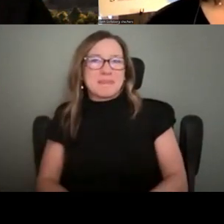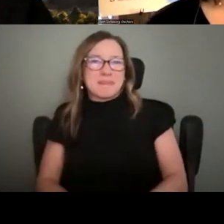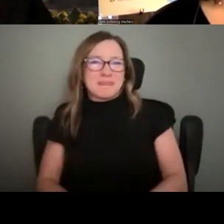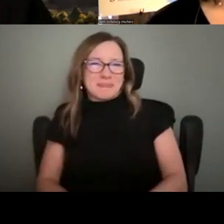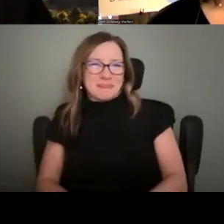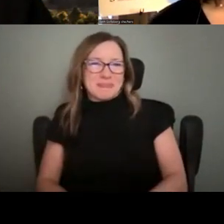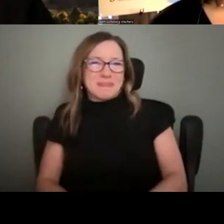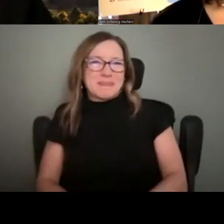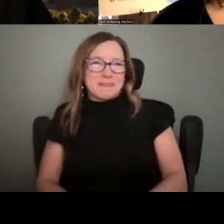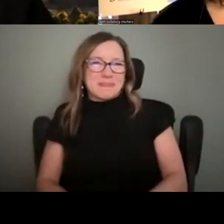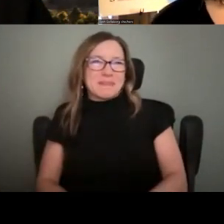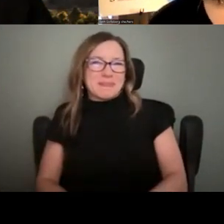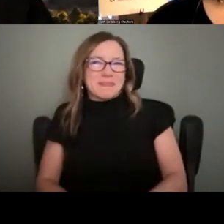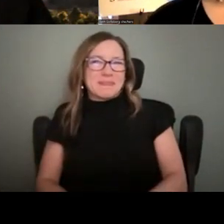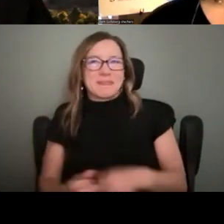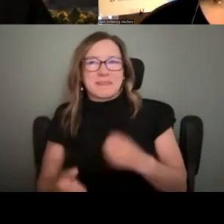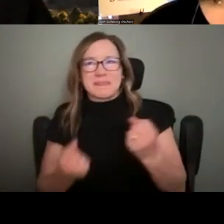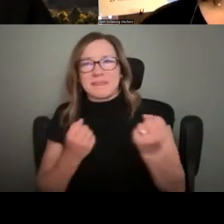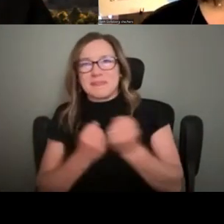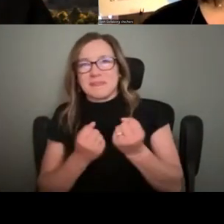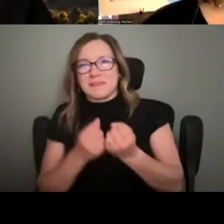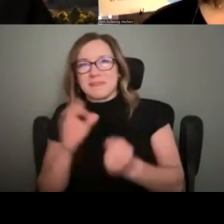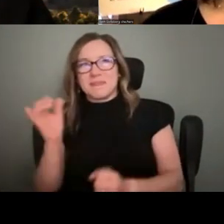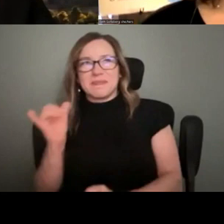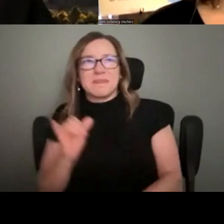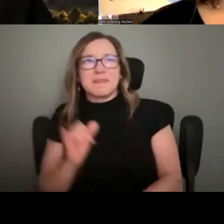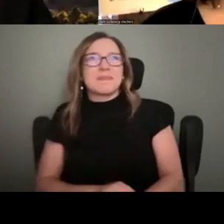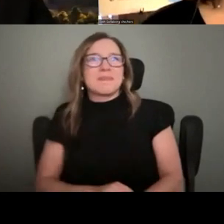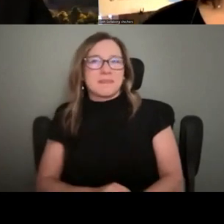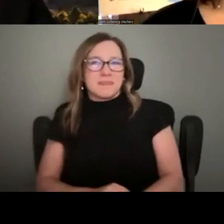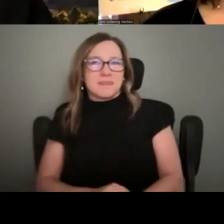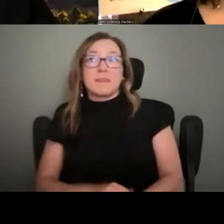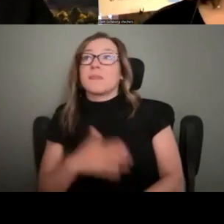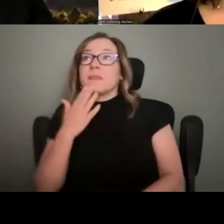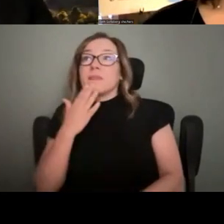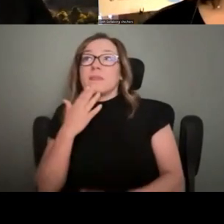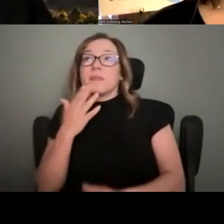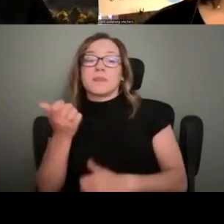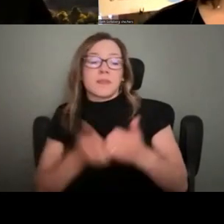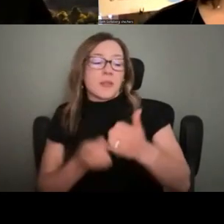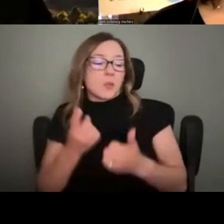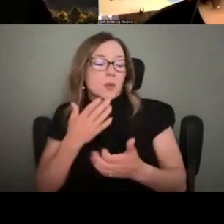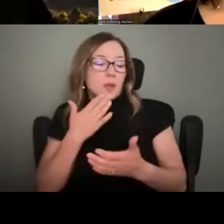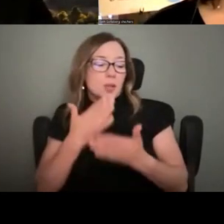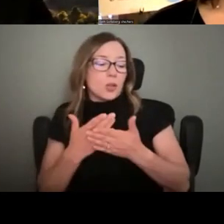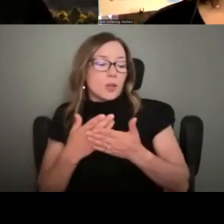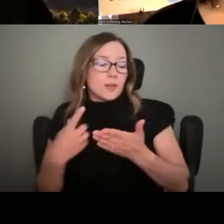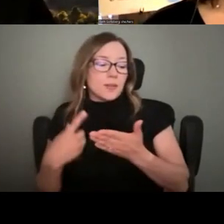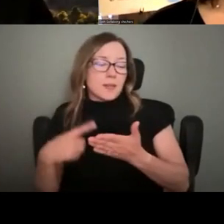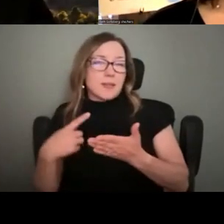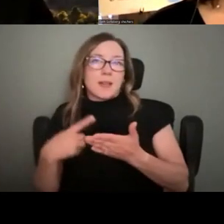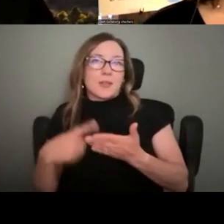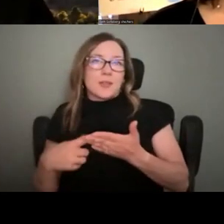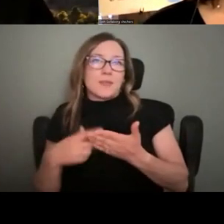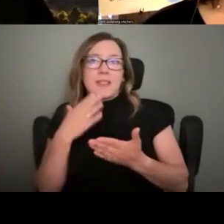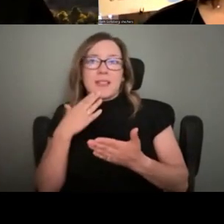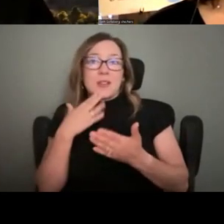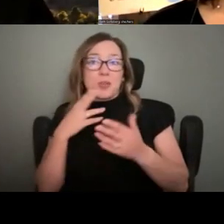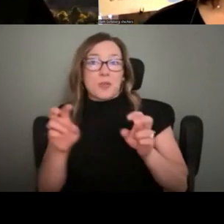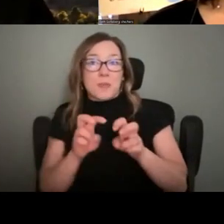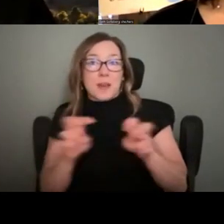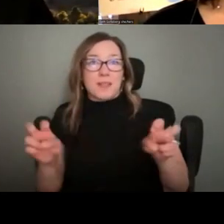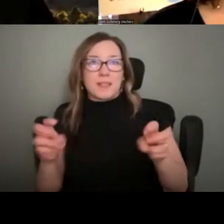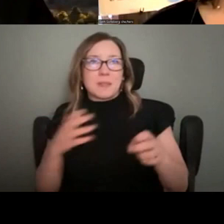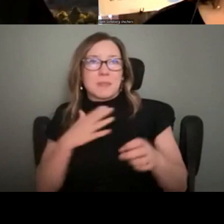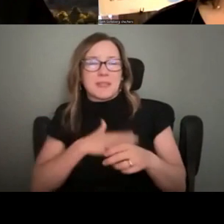I support that as well. Well, thank you, everyone. This has been a great discussion. And thank you to our panelists. Please